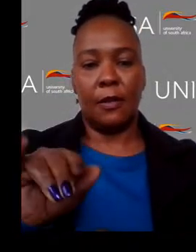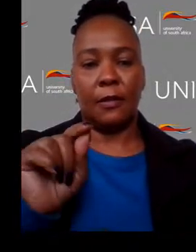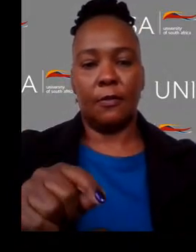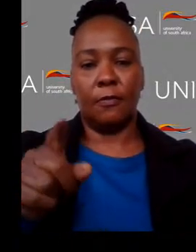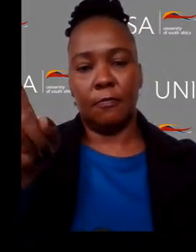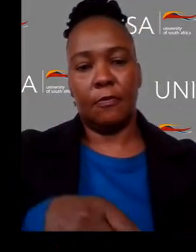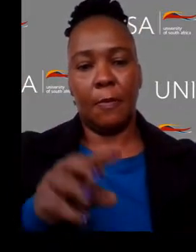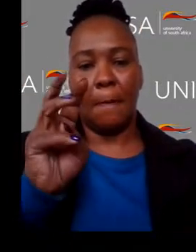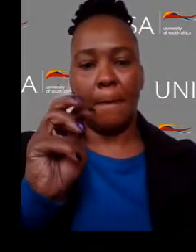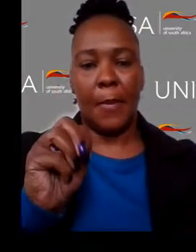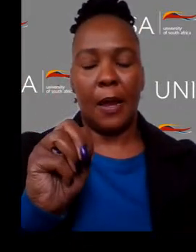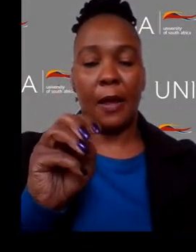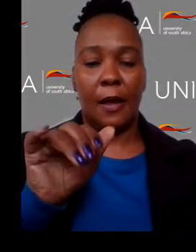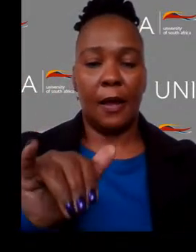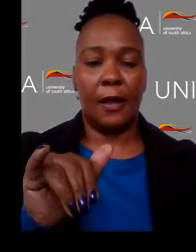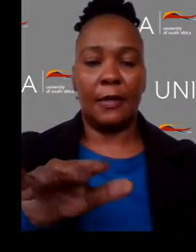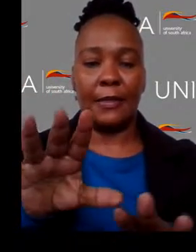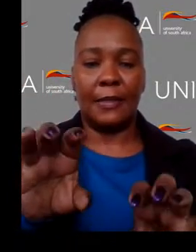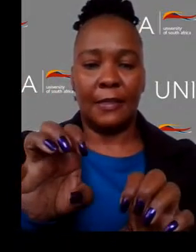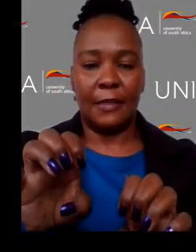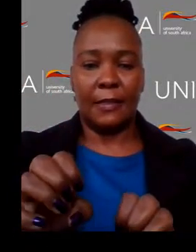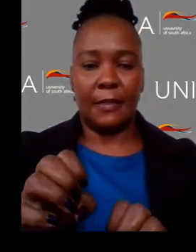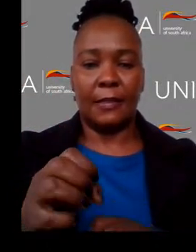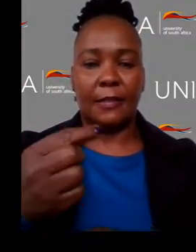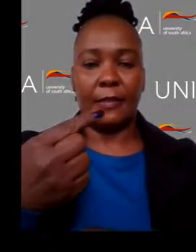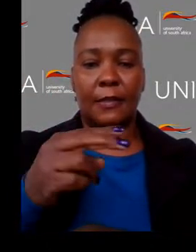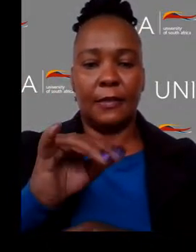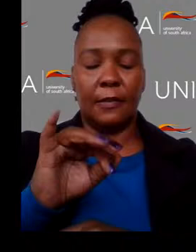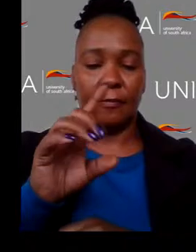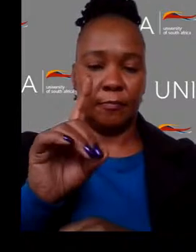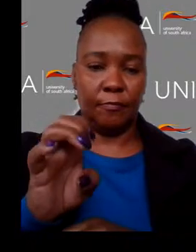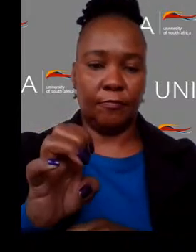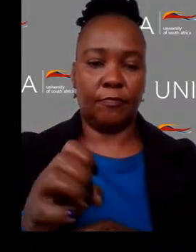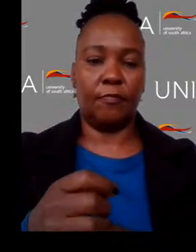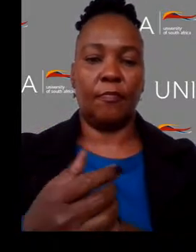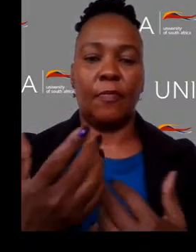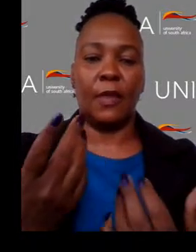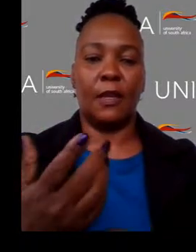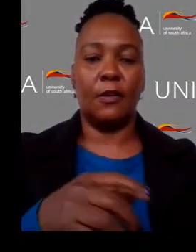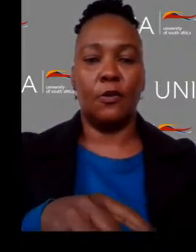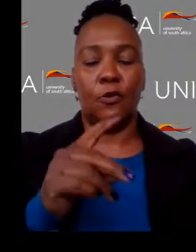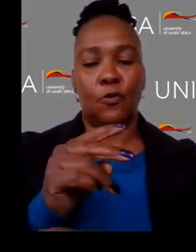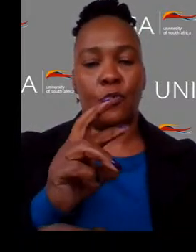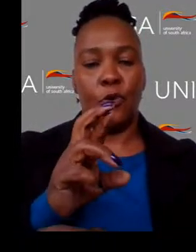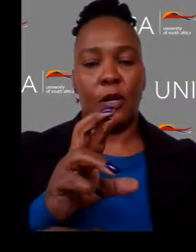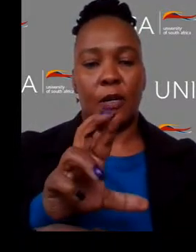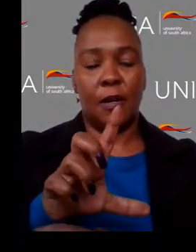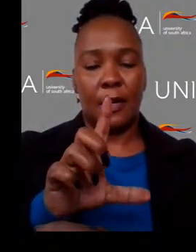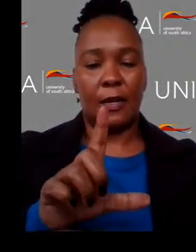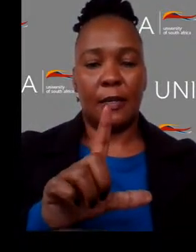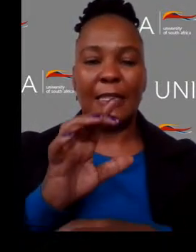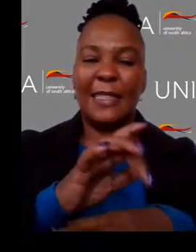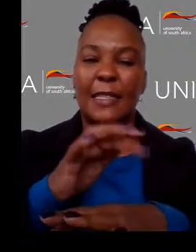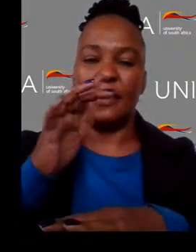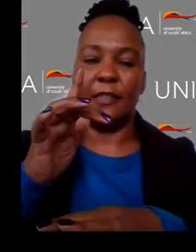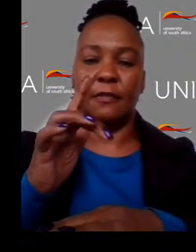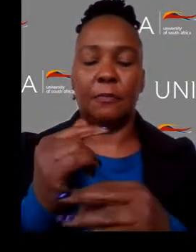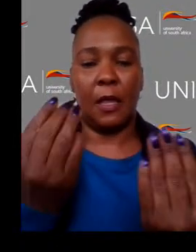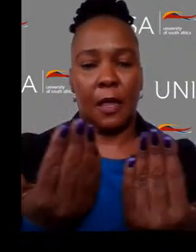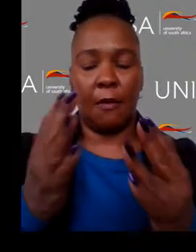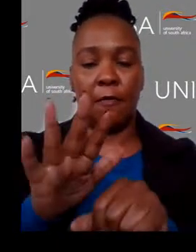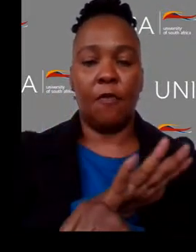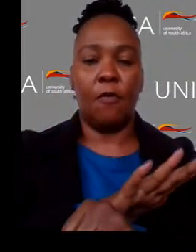bit.ly/myExamsGuide. Just note the E and the G is uppercase and the URL is case sensitive. But we